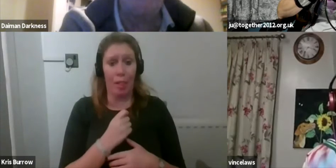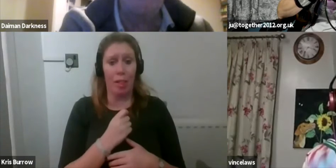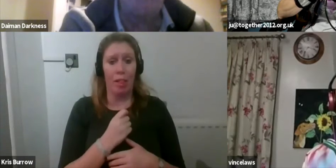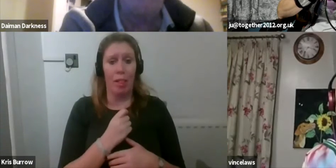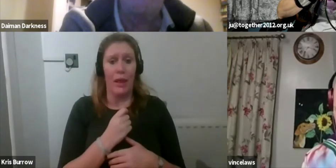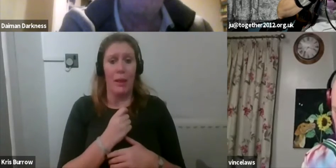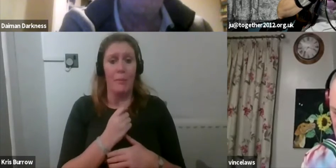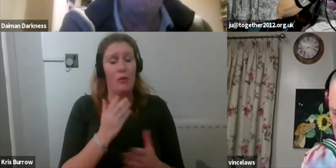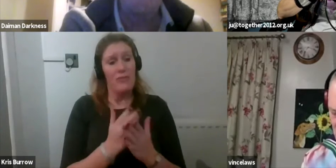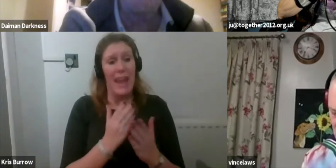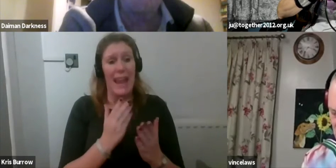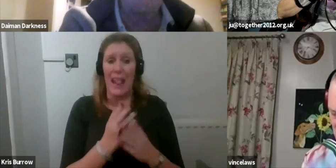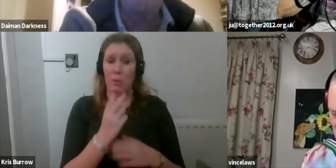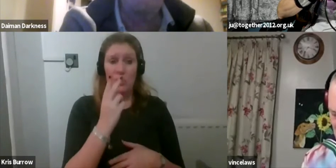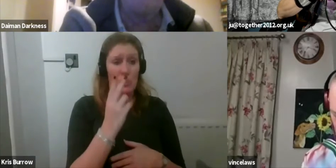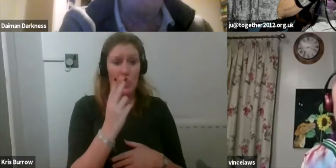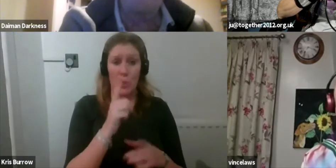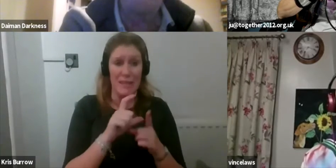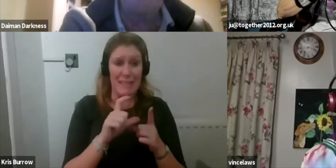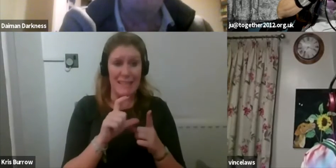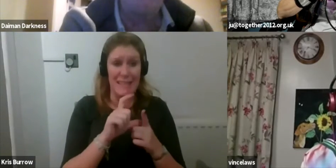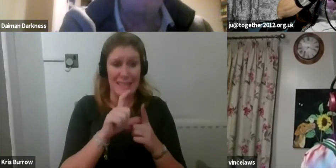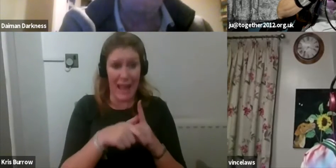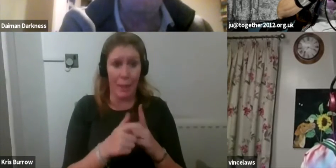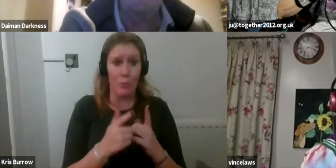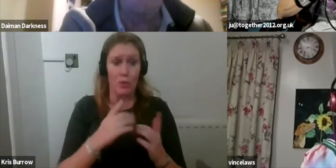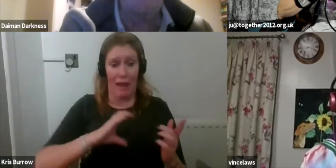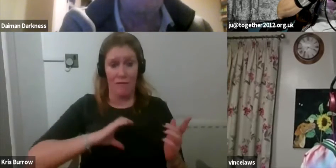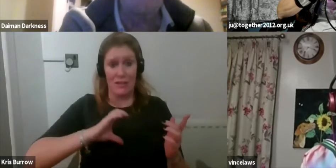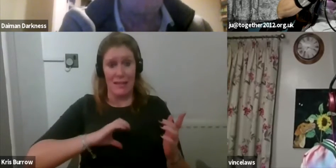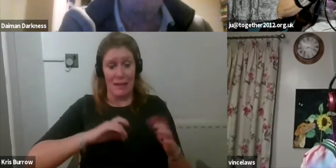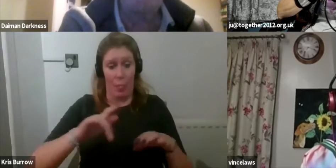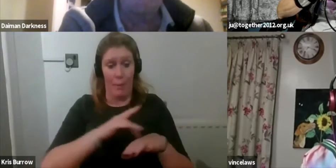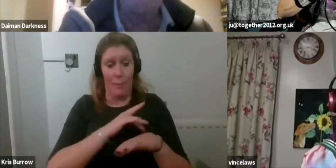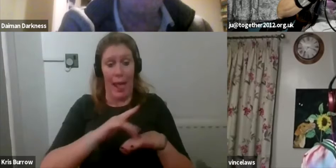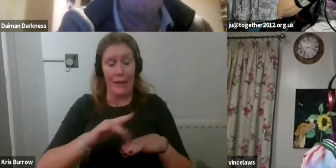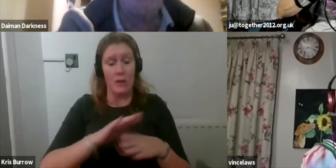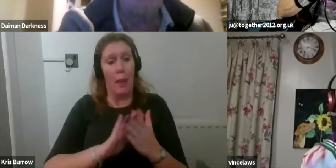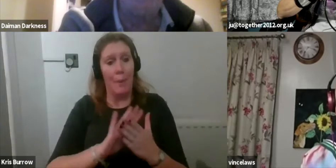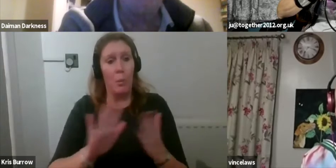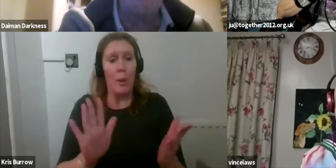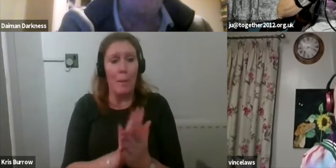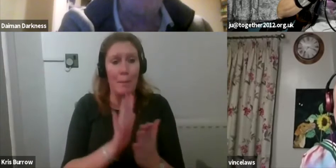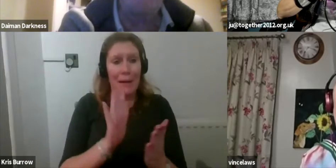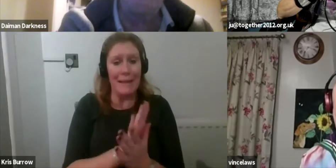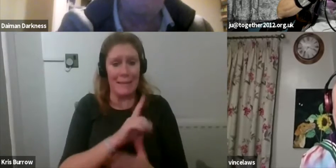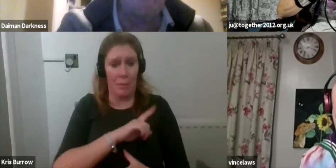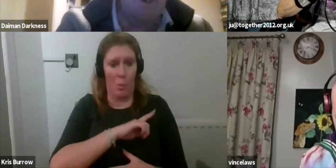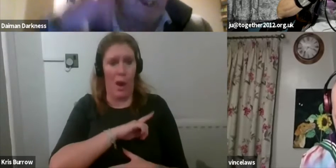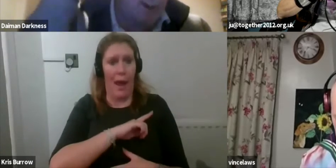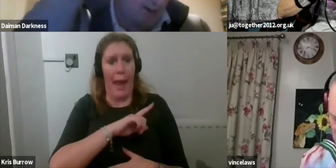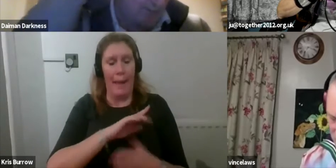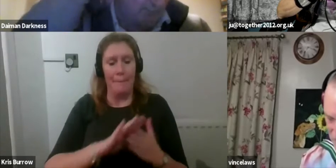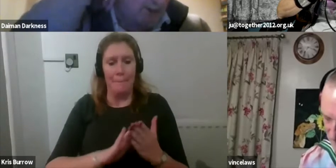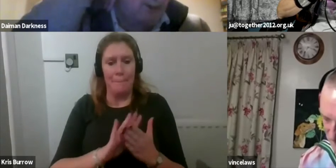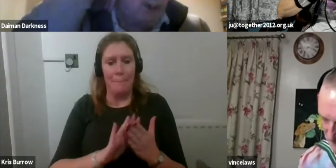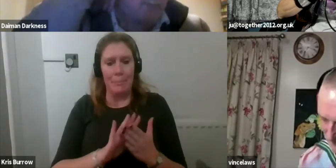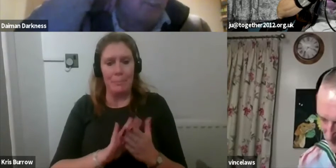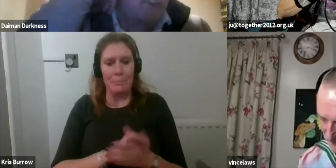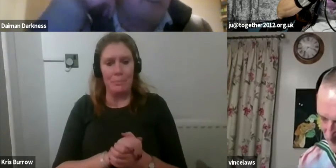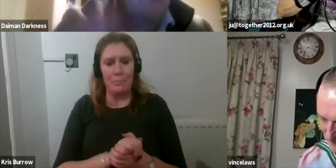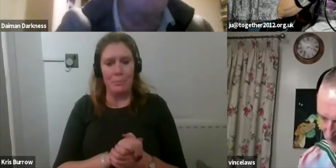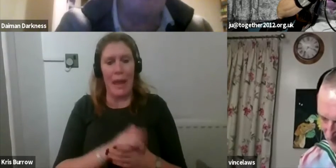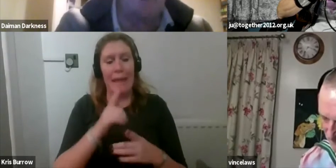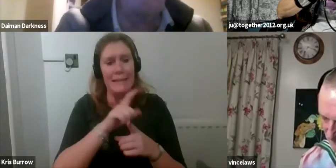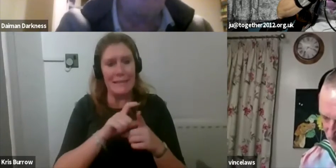play itself. So we're pretty pleased with that because it enabled